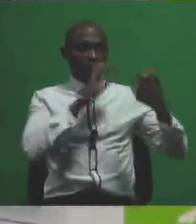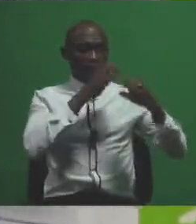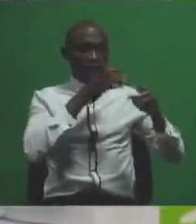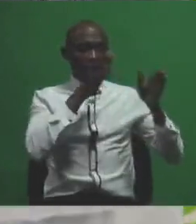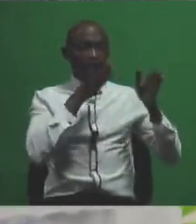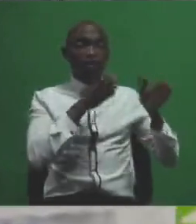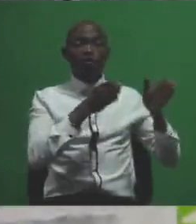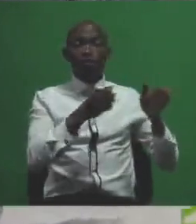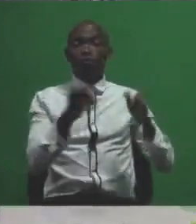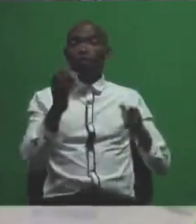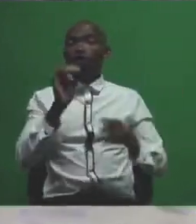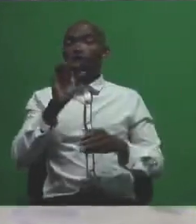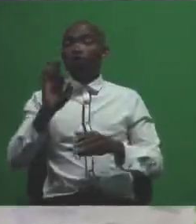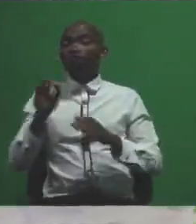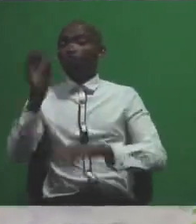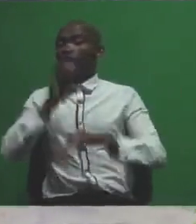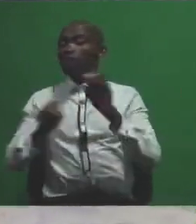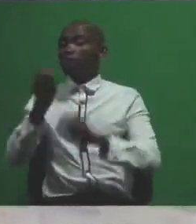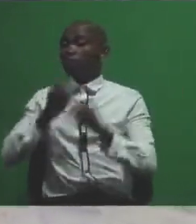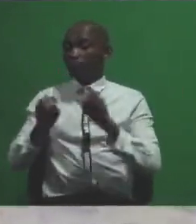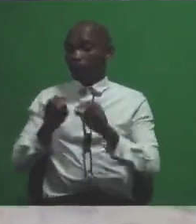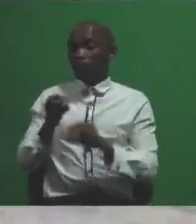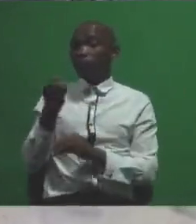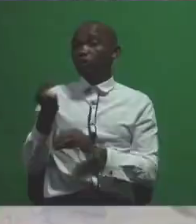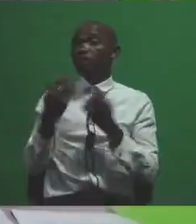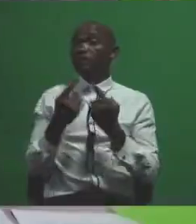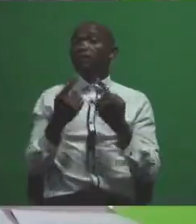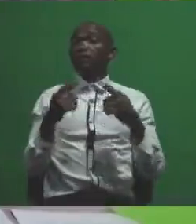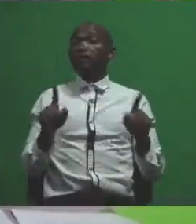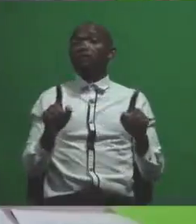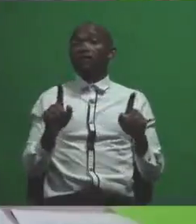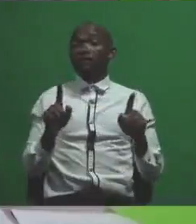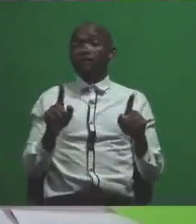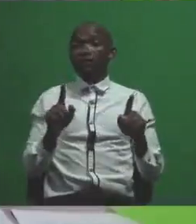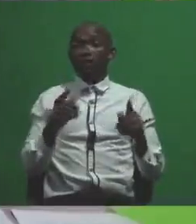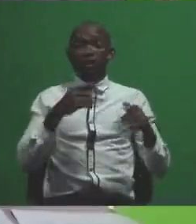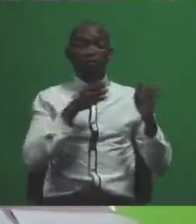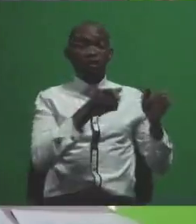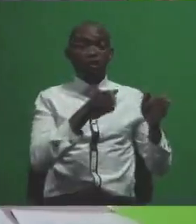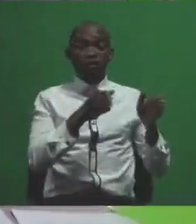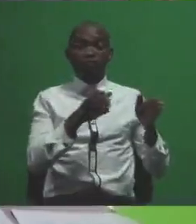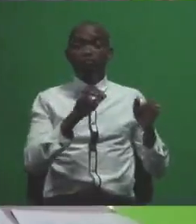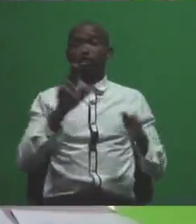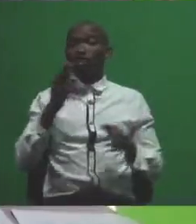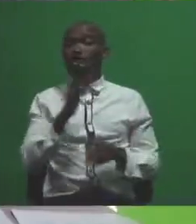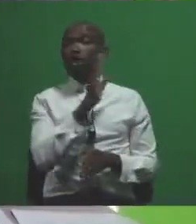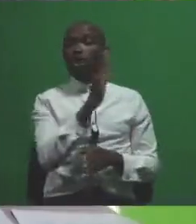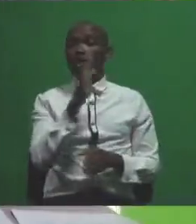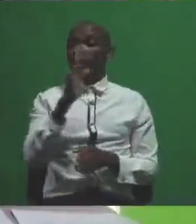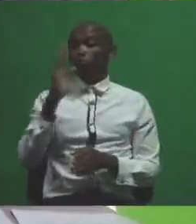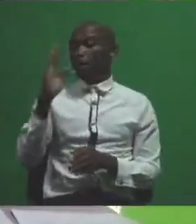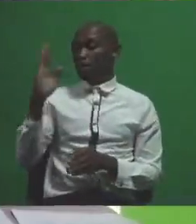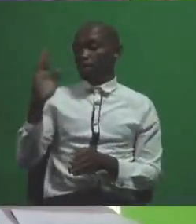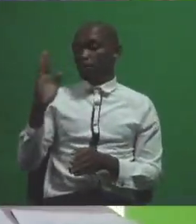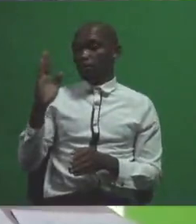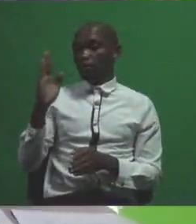all, laboratory is different from classroom or library. You